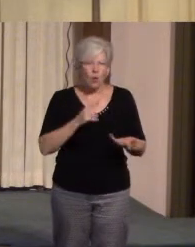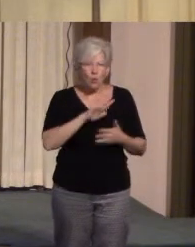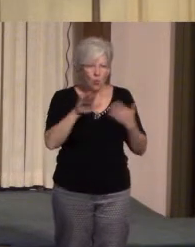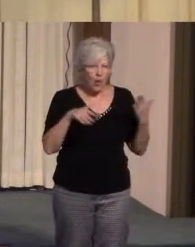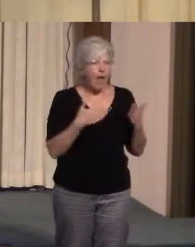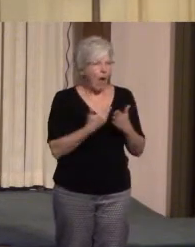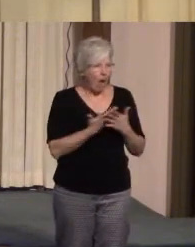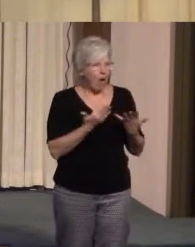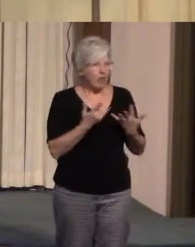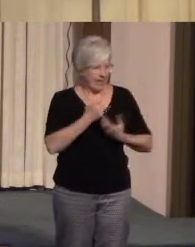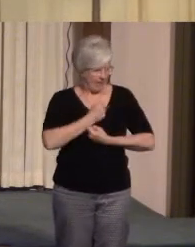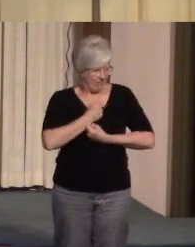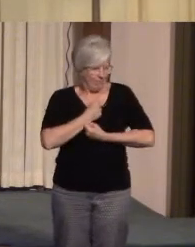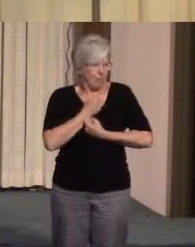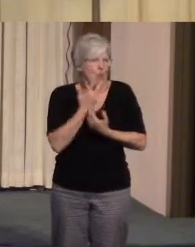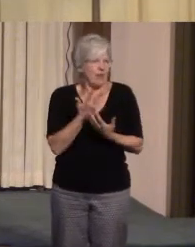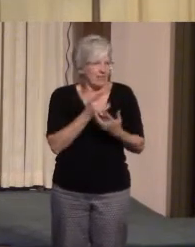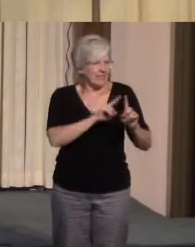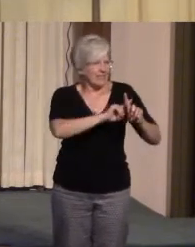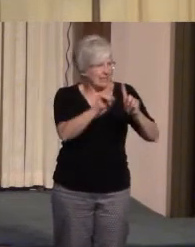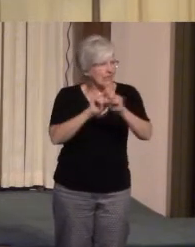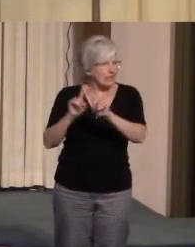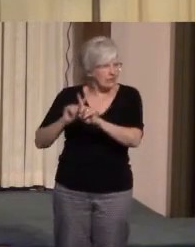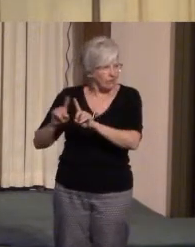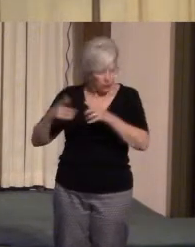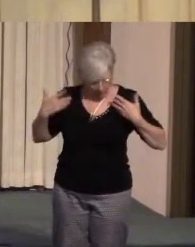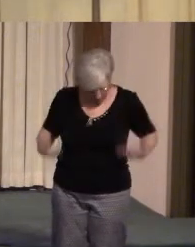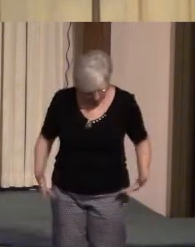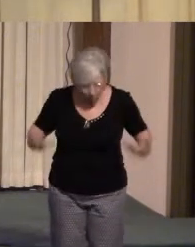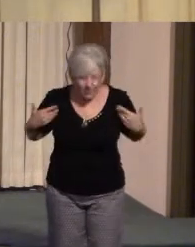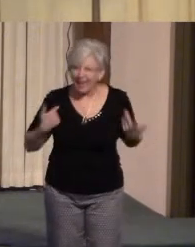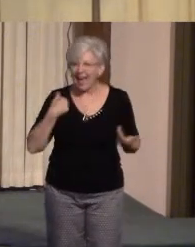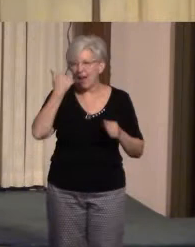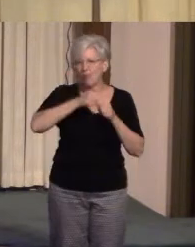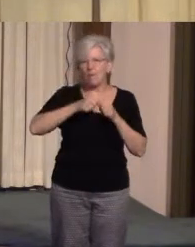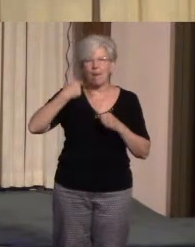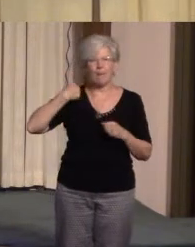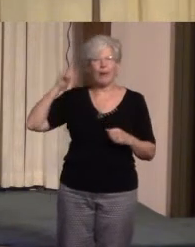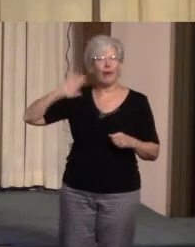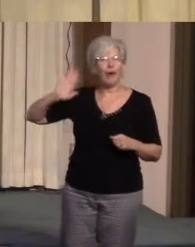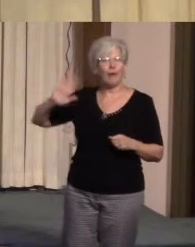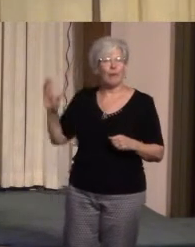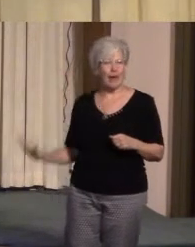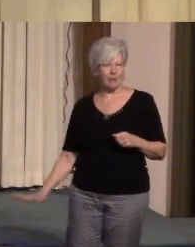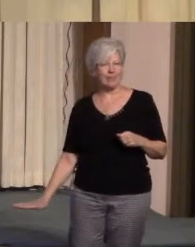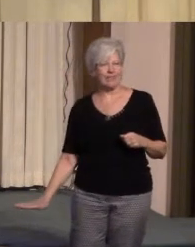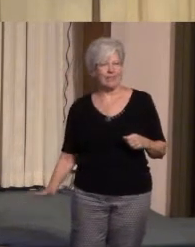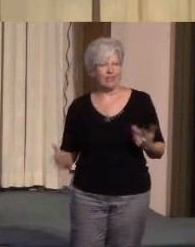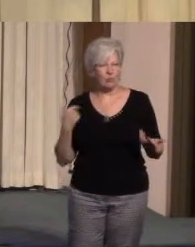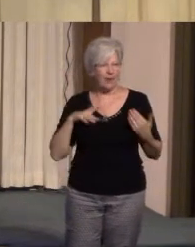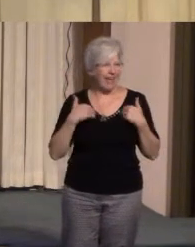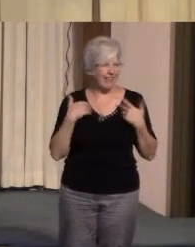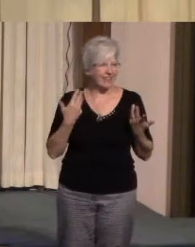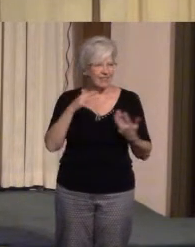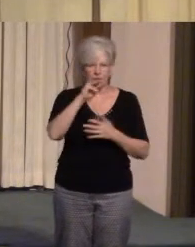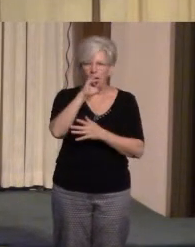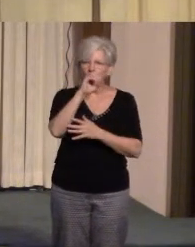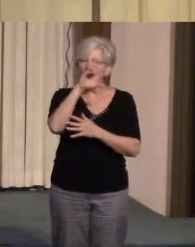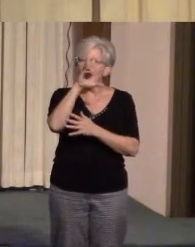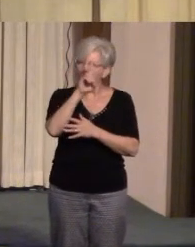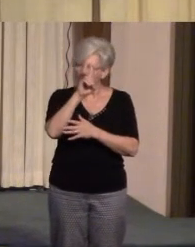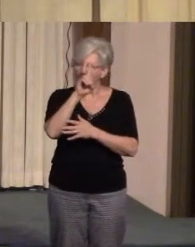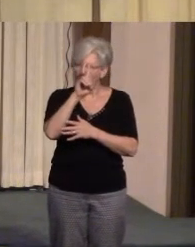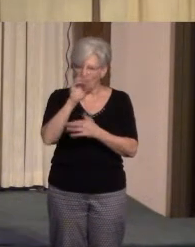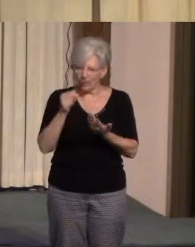from Carlos's. We all get pressed out into a different mold. I remember when I was a kid, we used to have these little mold things that you could play with,